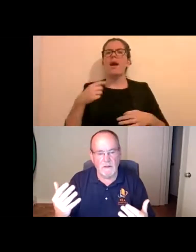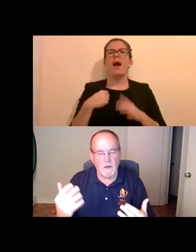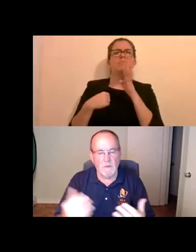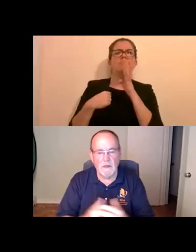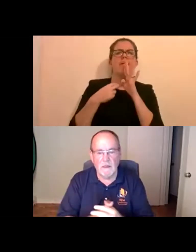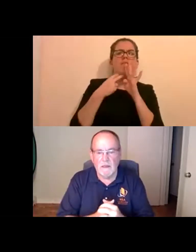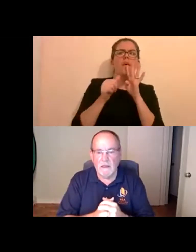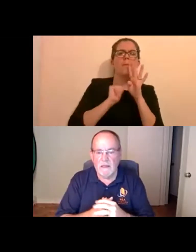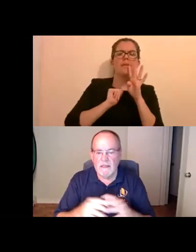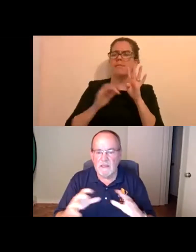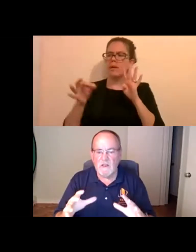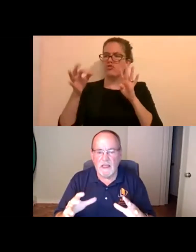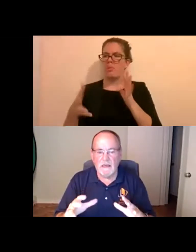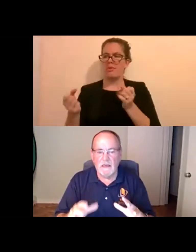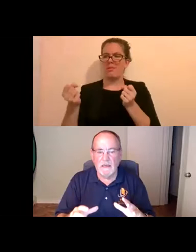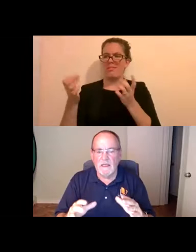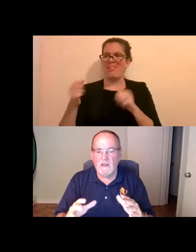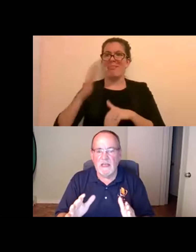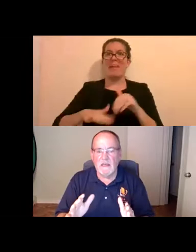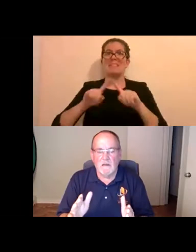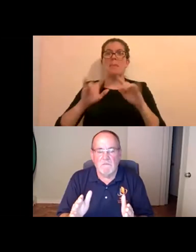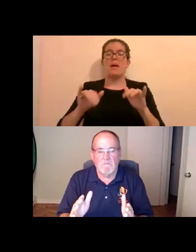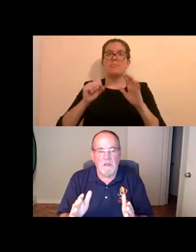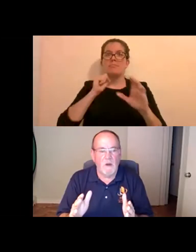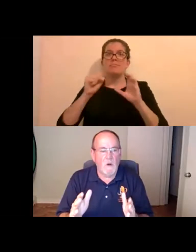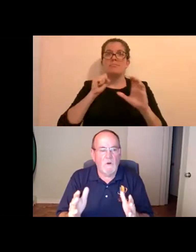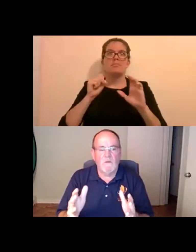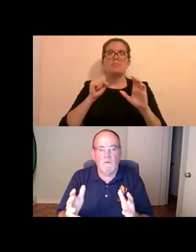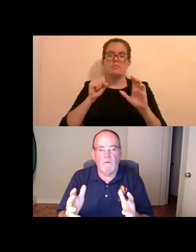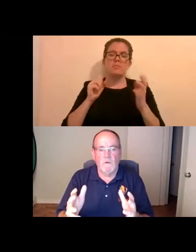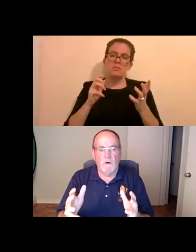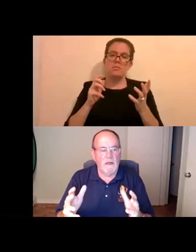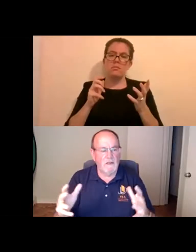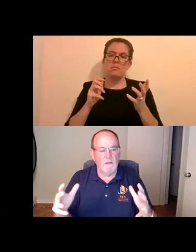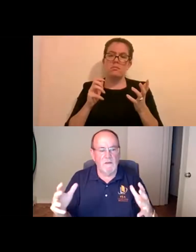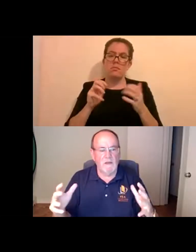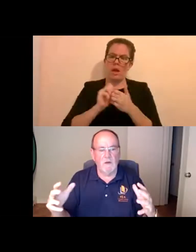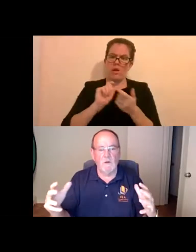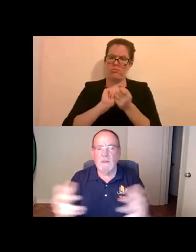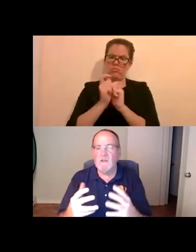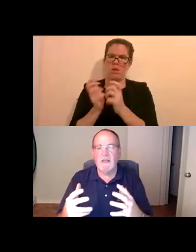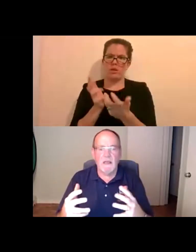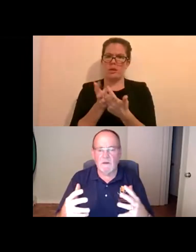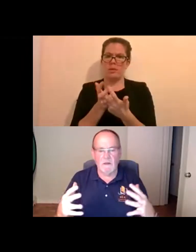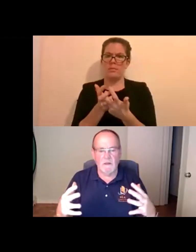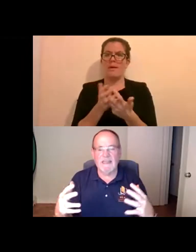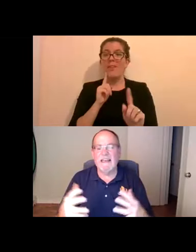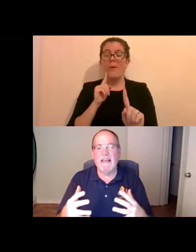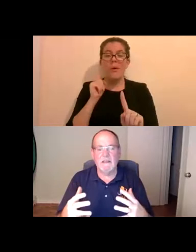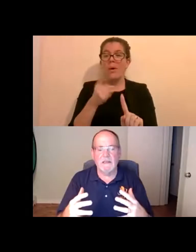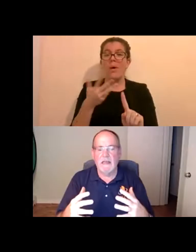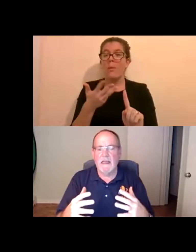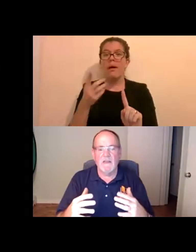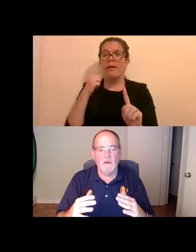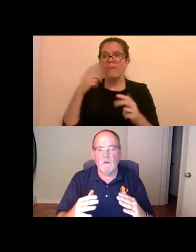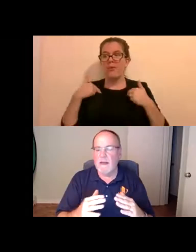interpreter interpret in this setting, is that the goal is for us to be humans together and to be